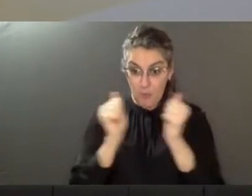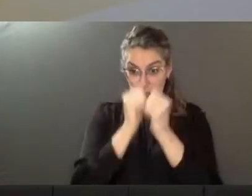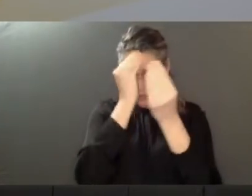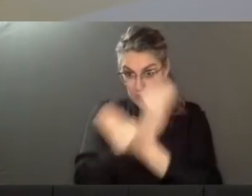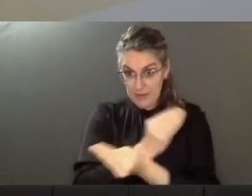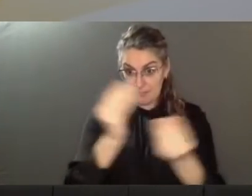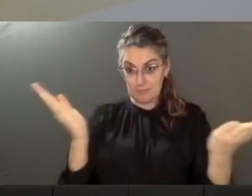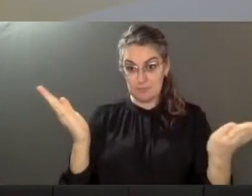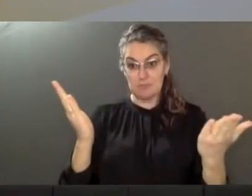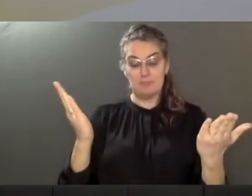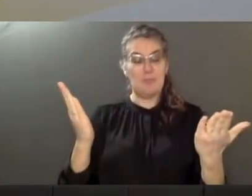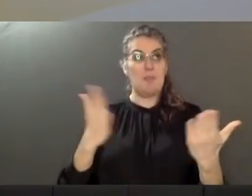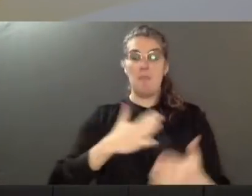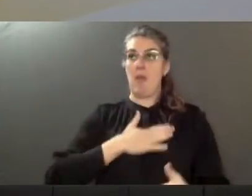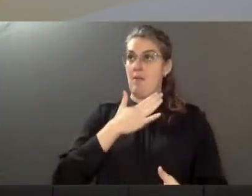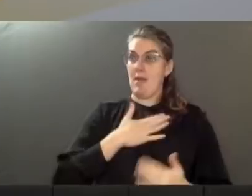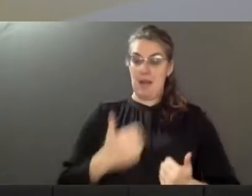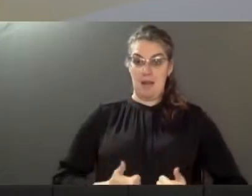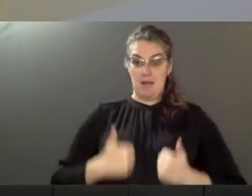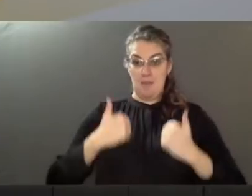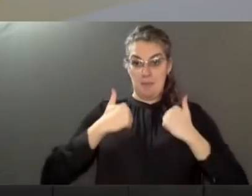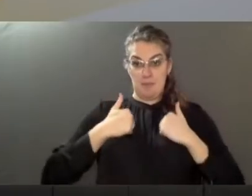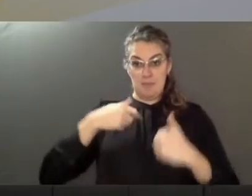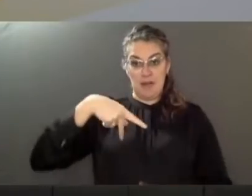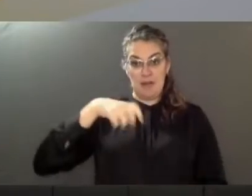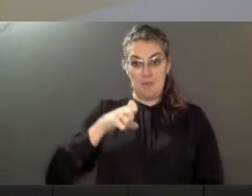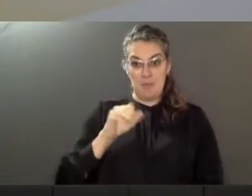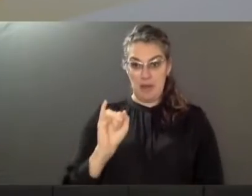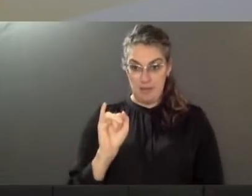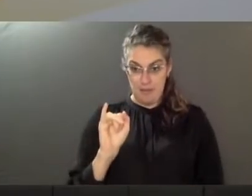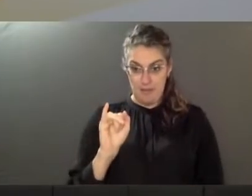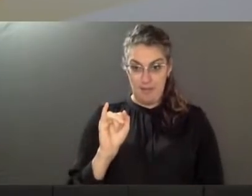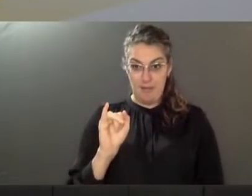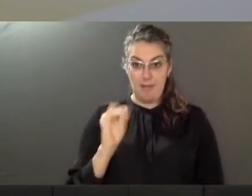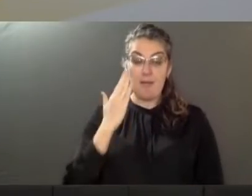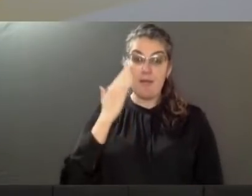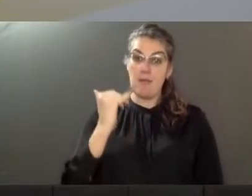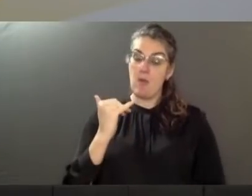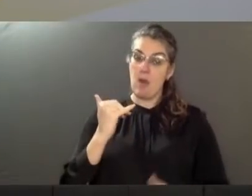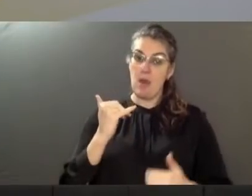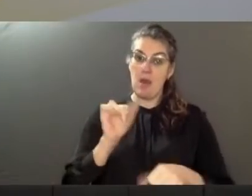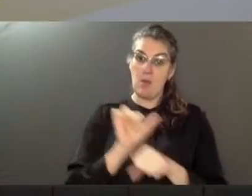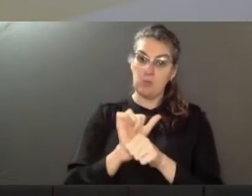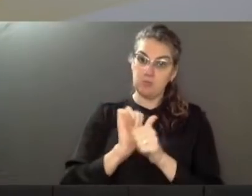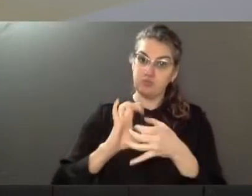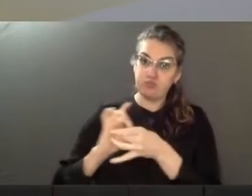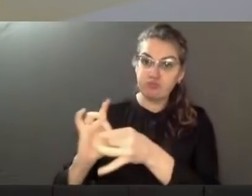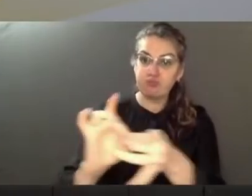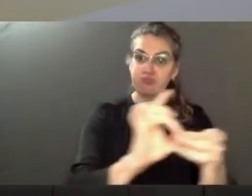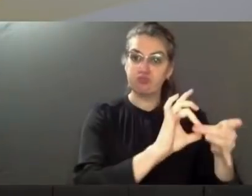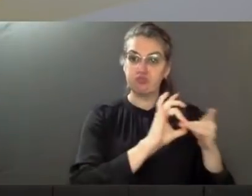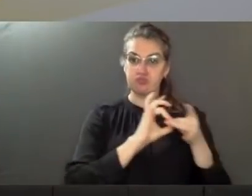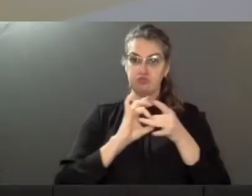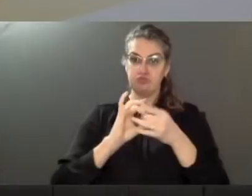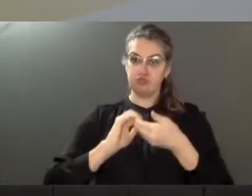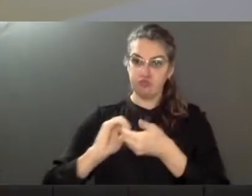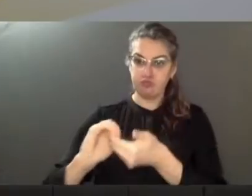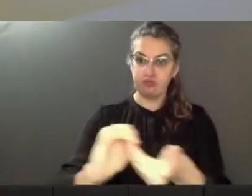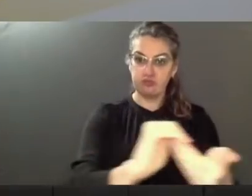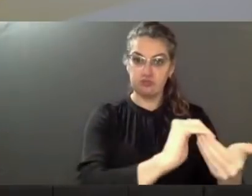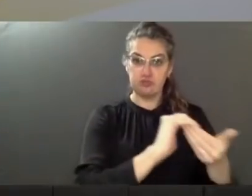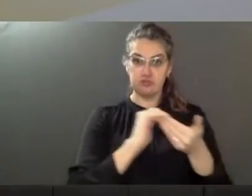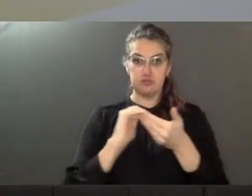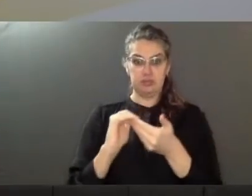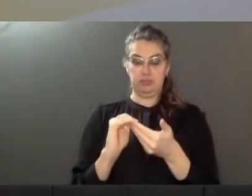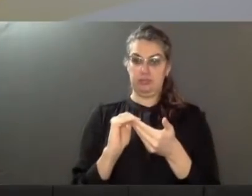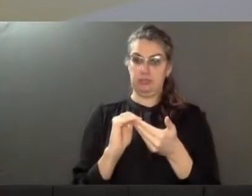PEI and for how we have managed together this COVID in PEI in the midst of a global